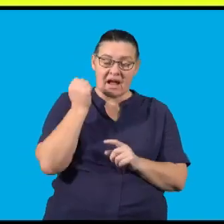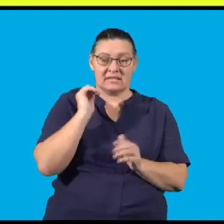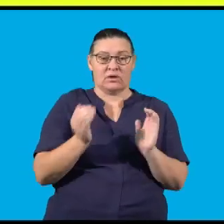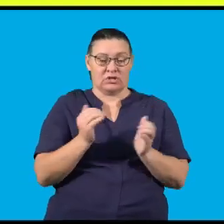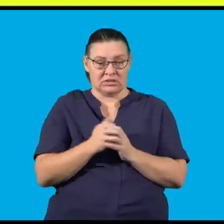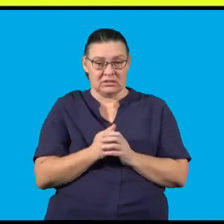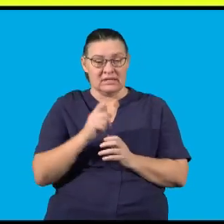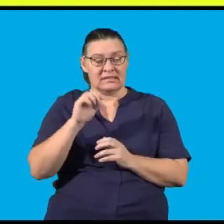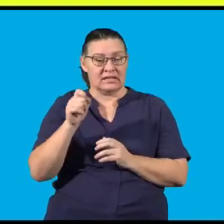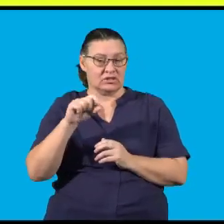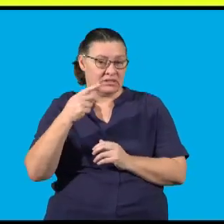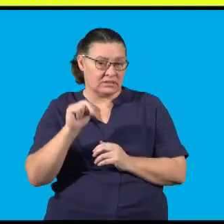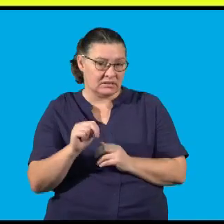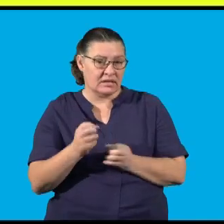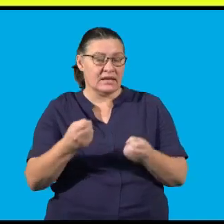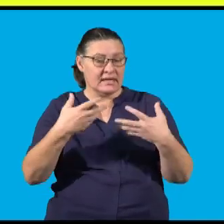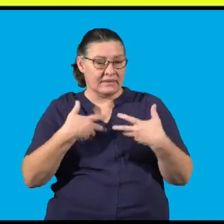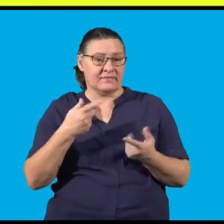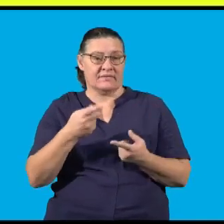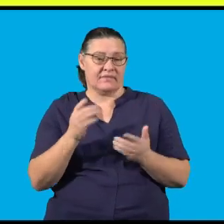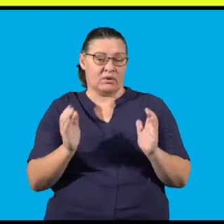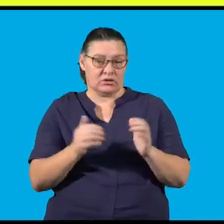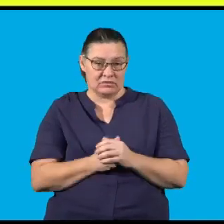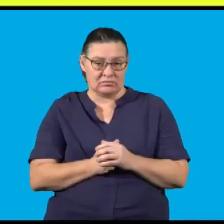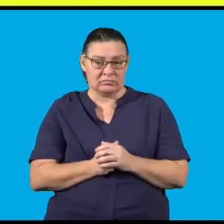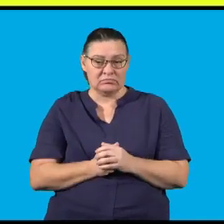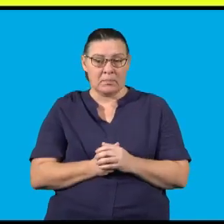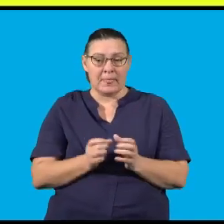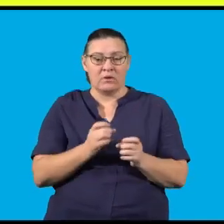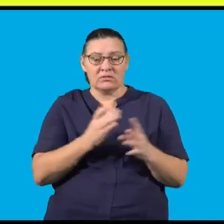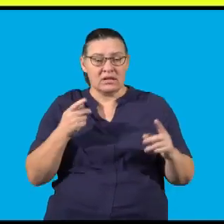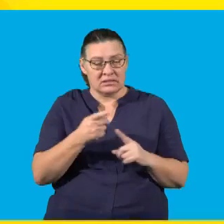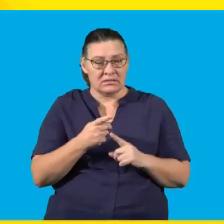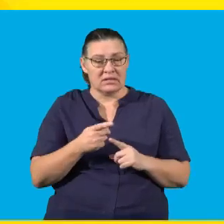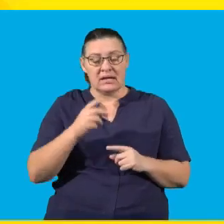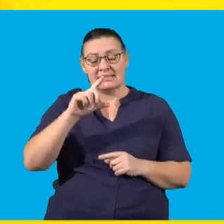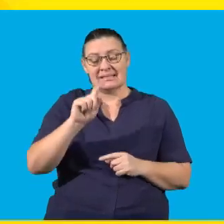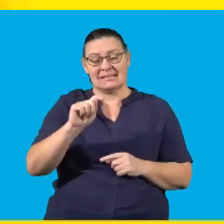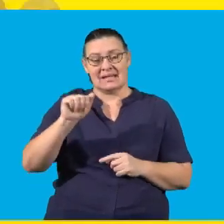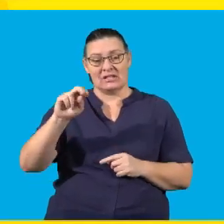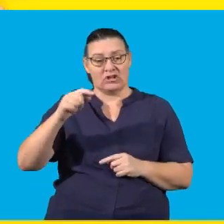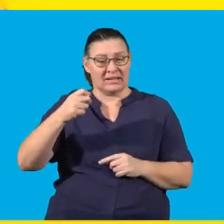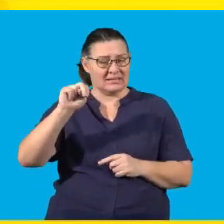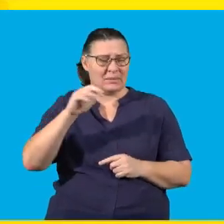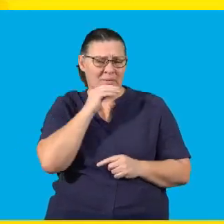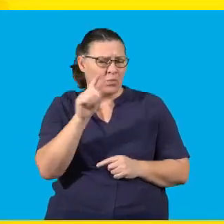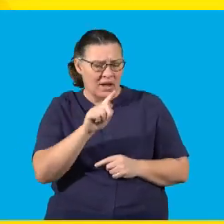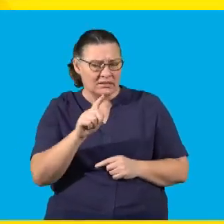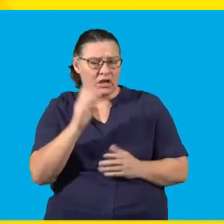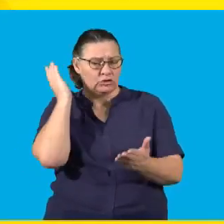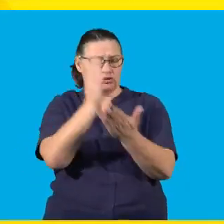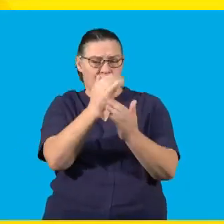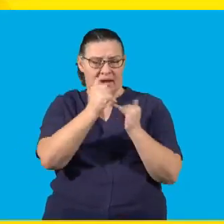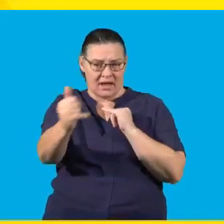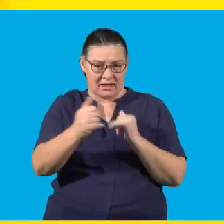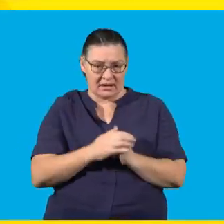find the equation of the tangent. We aren't given the equation of the tangent. Now when you start thinking about a tangent, remember tangent is a straight line. So